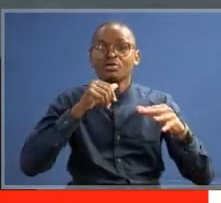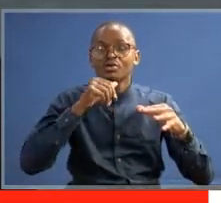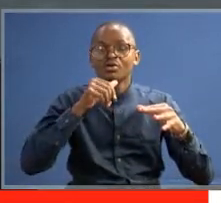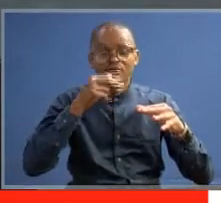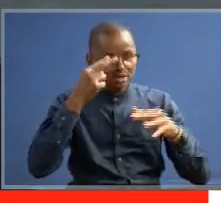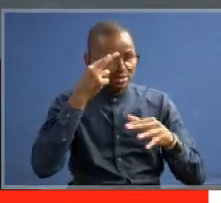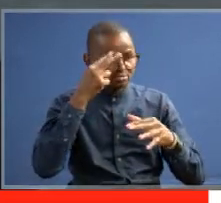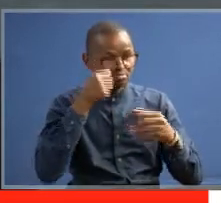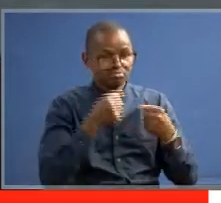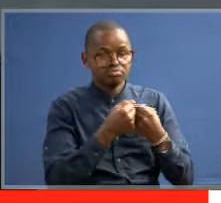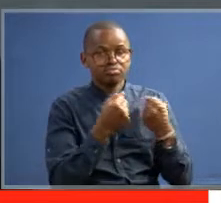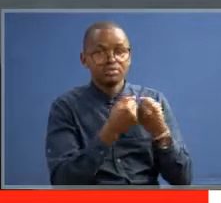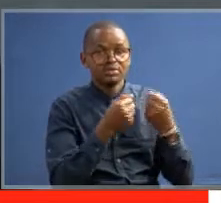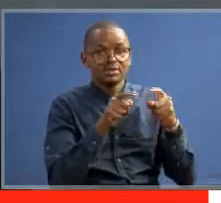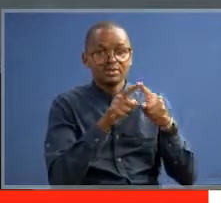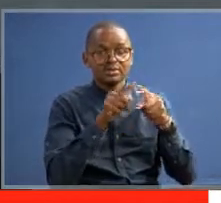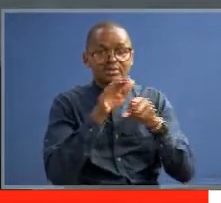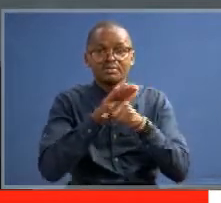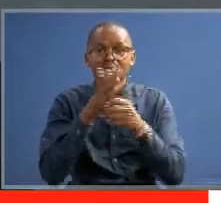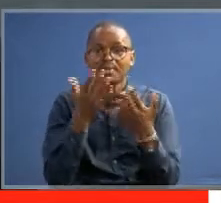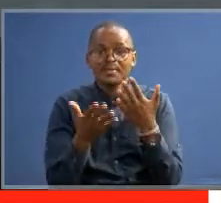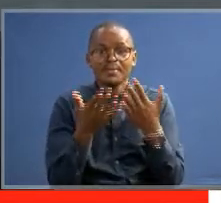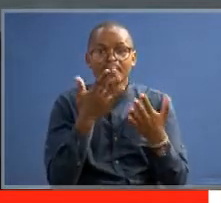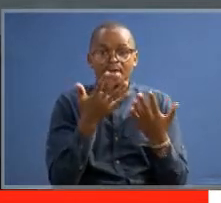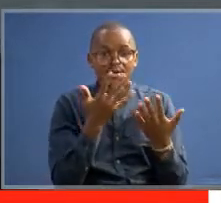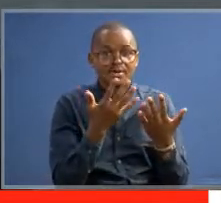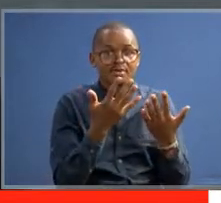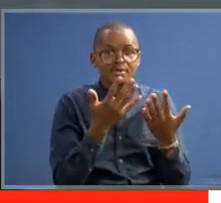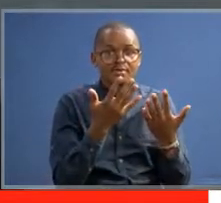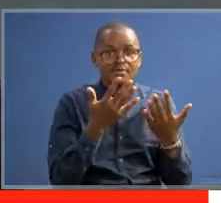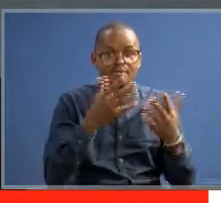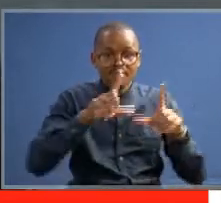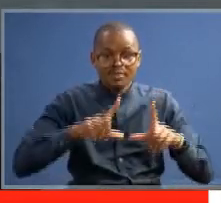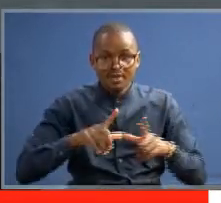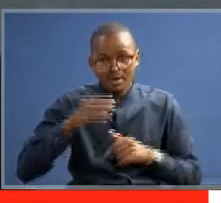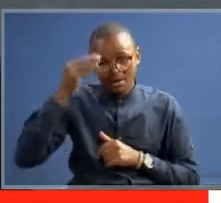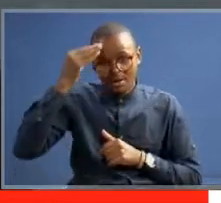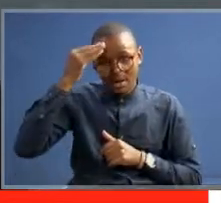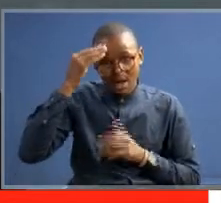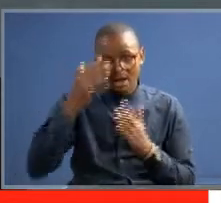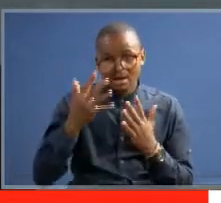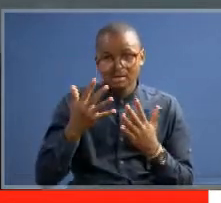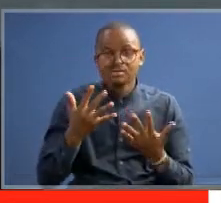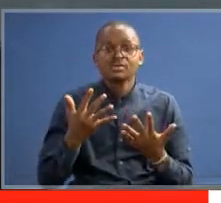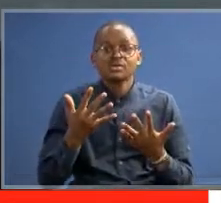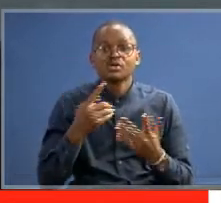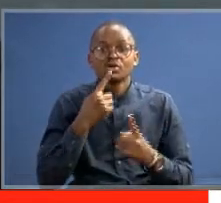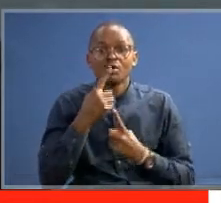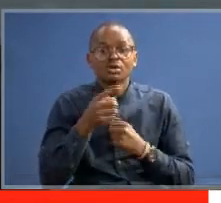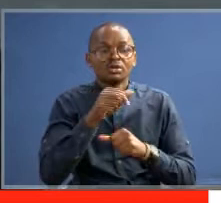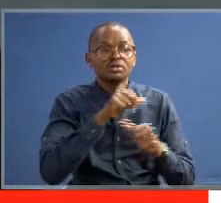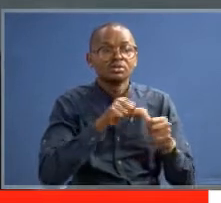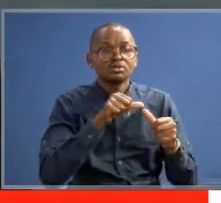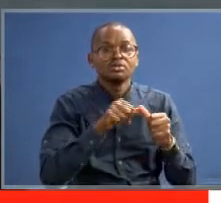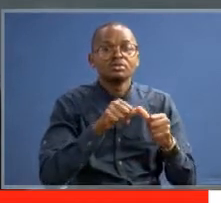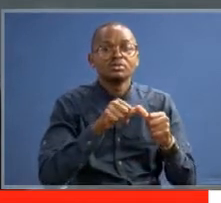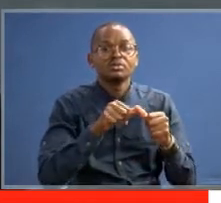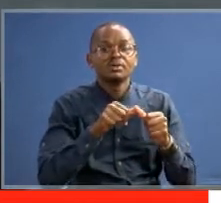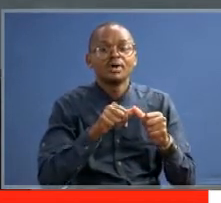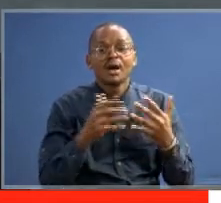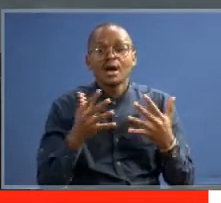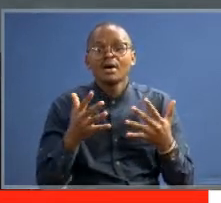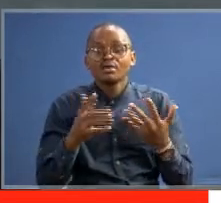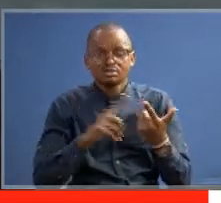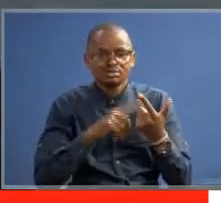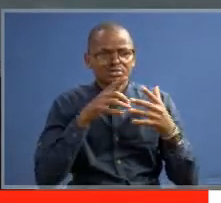lot happening, as much as maybe compared to the likes of education and even health, how we often talk about how the